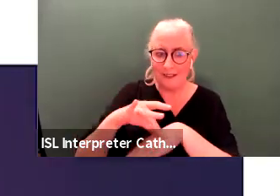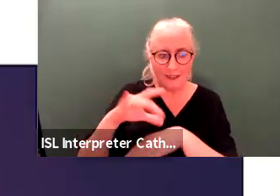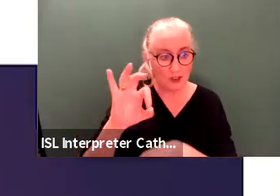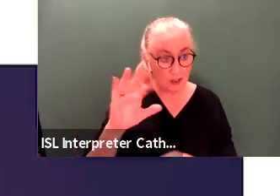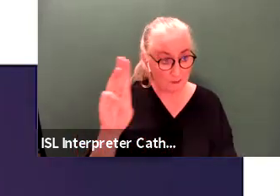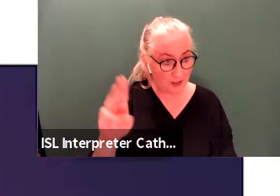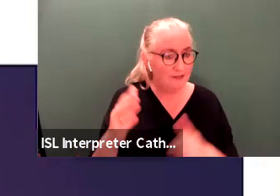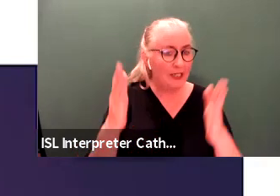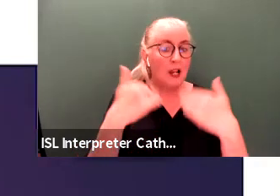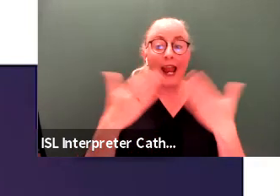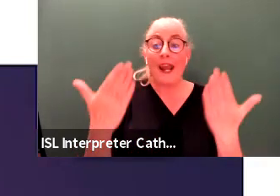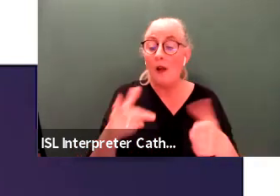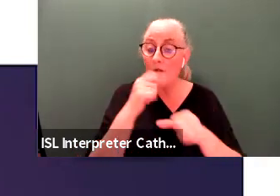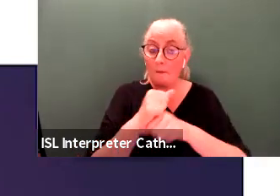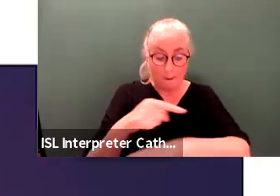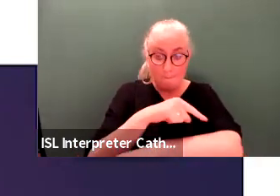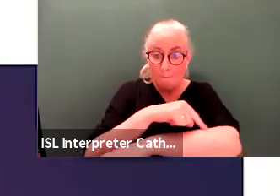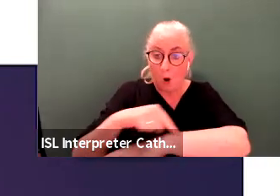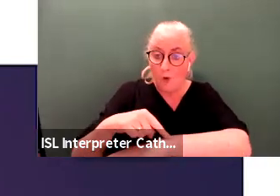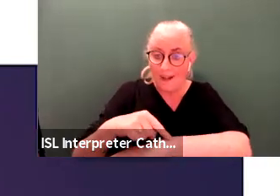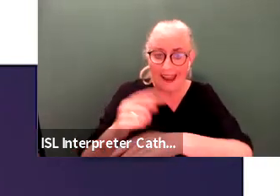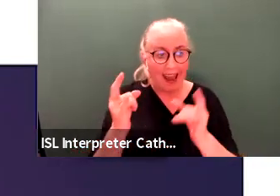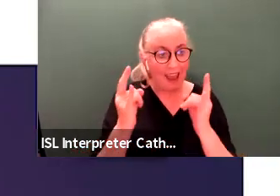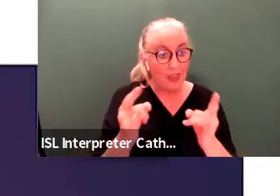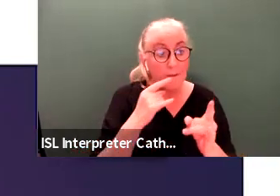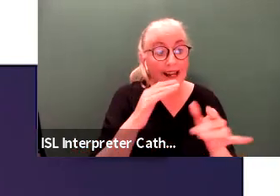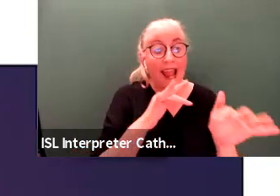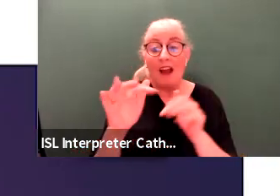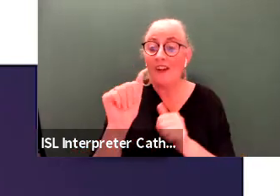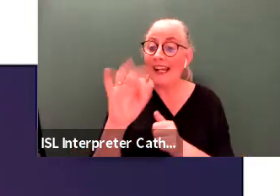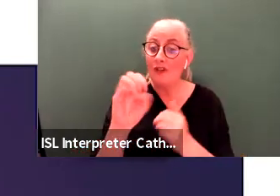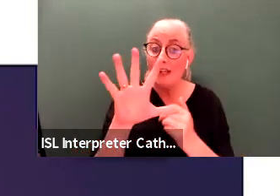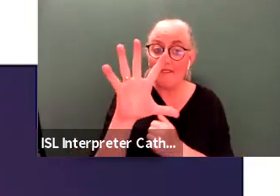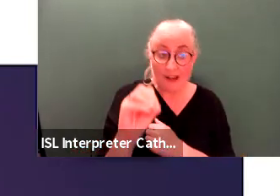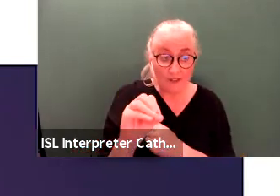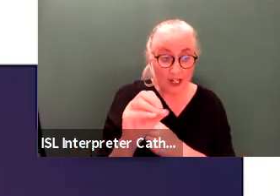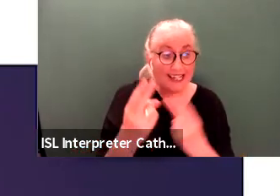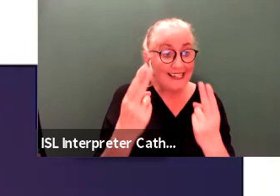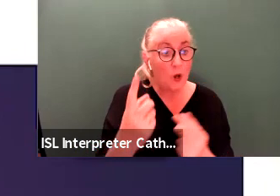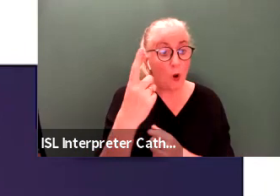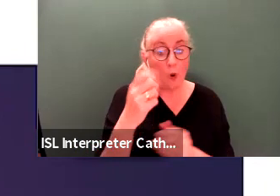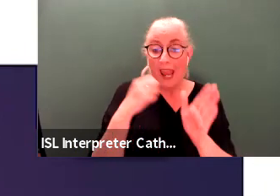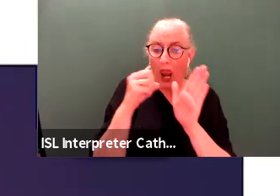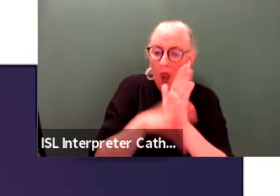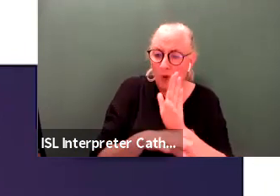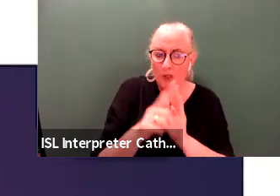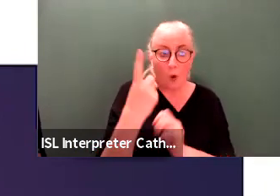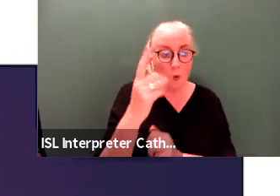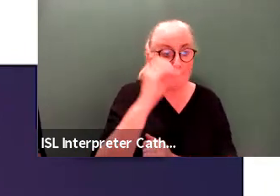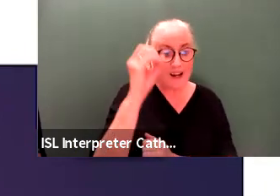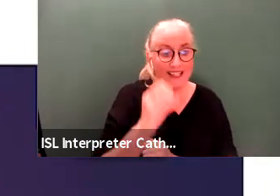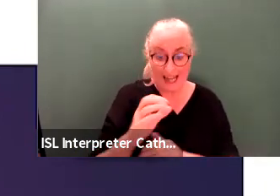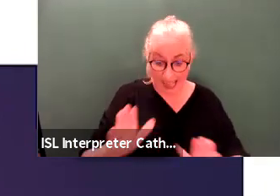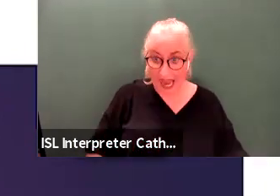In terms of bone health, did you know that after the age of 50, we lose 1% of our leg strength